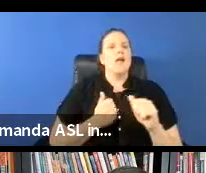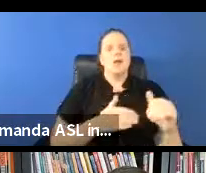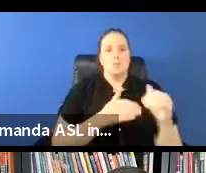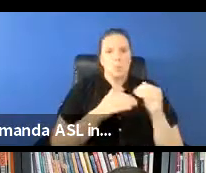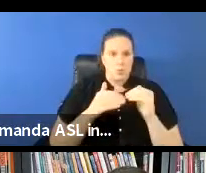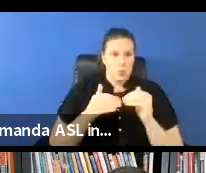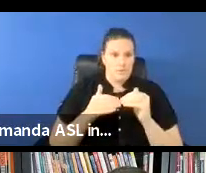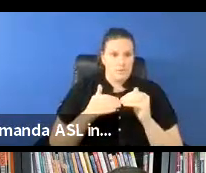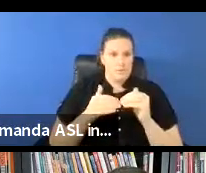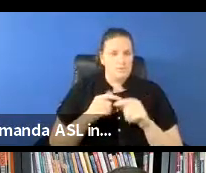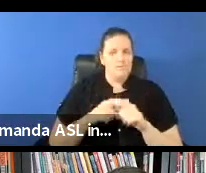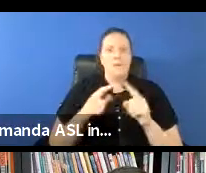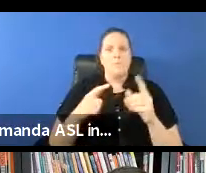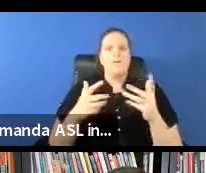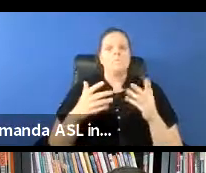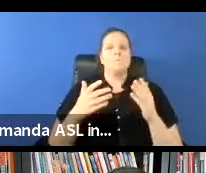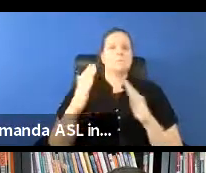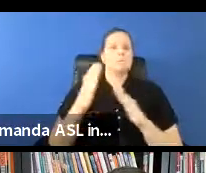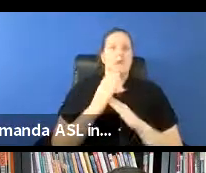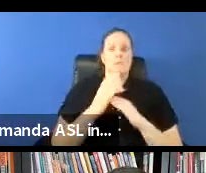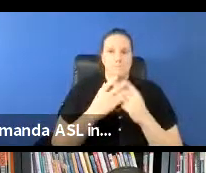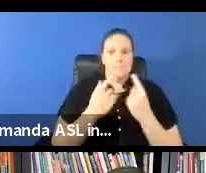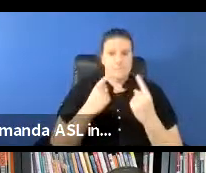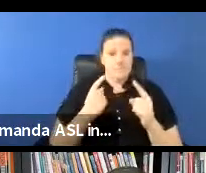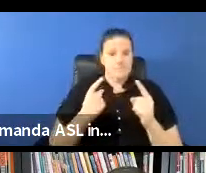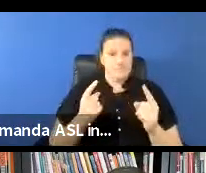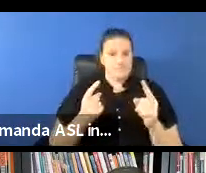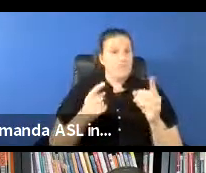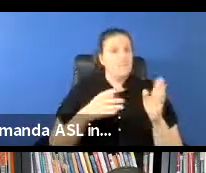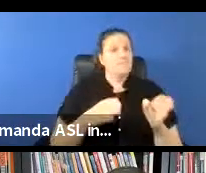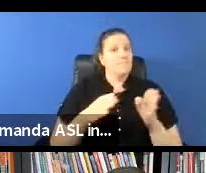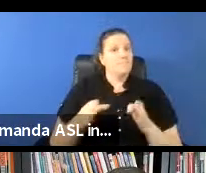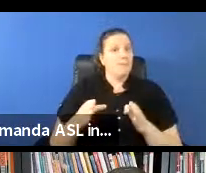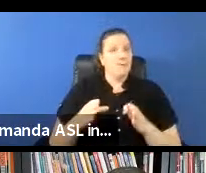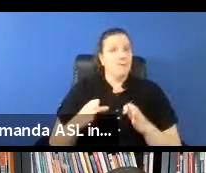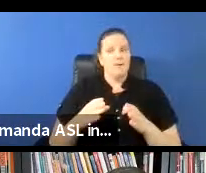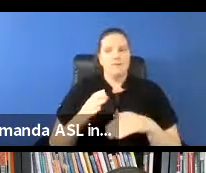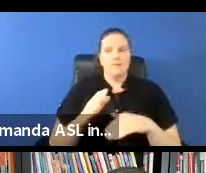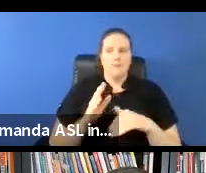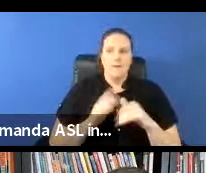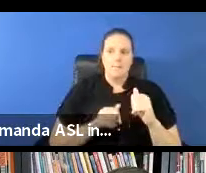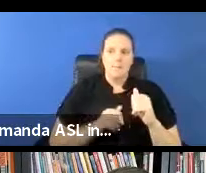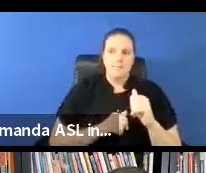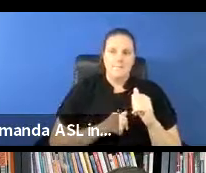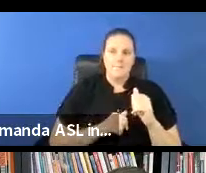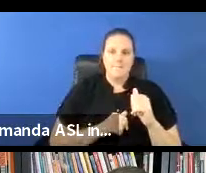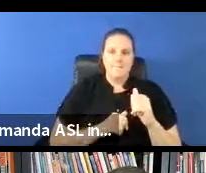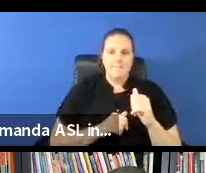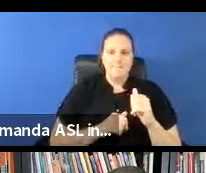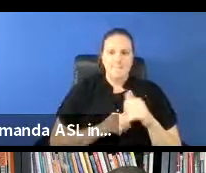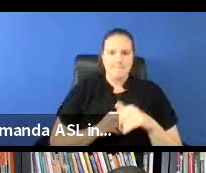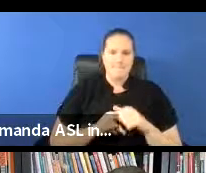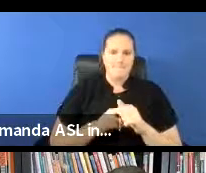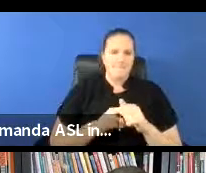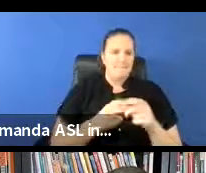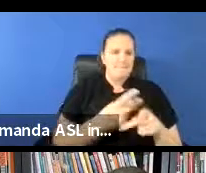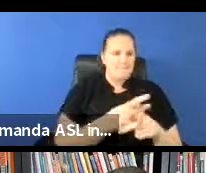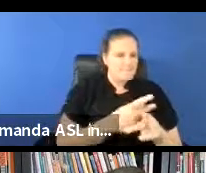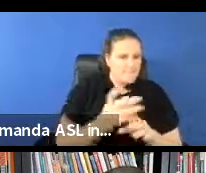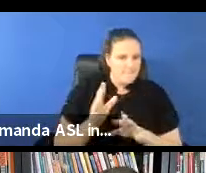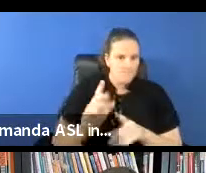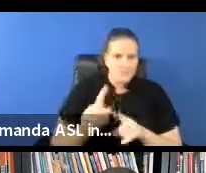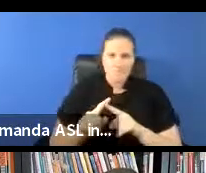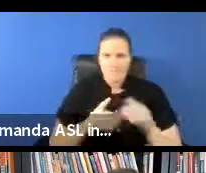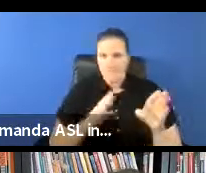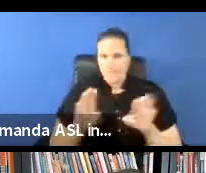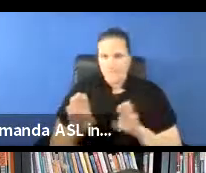but what is the most effective way of incentivizing different behaviors.